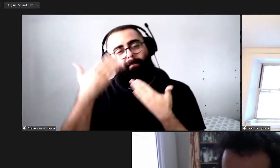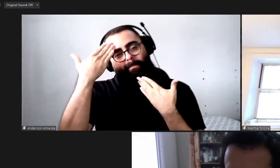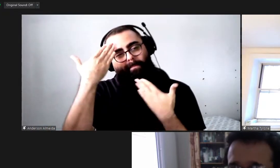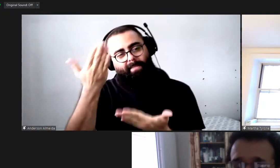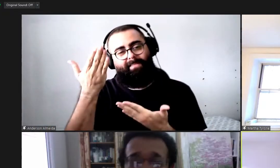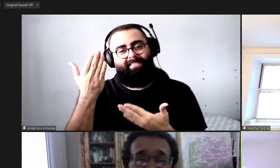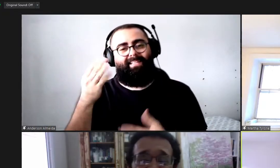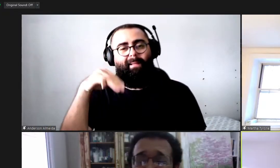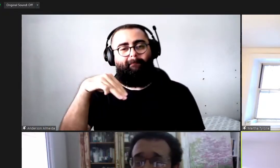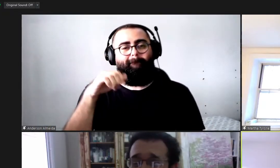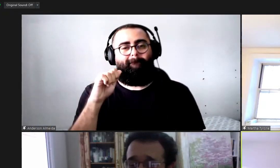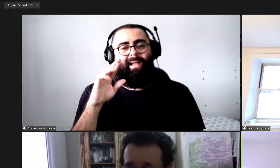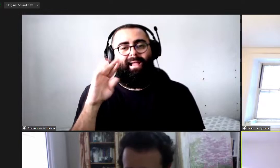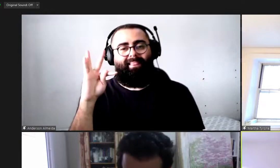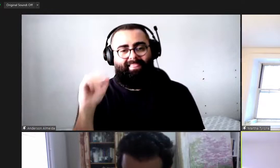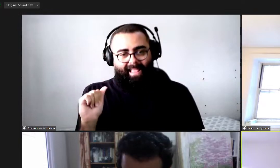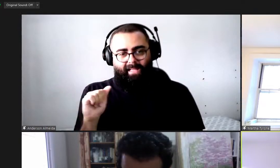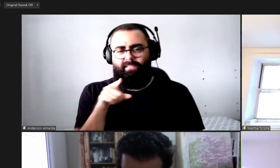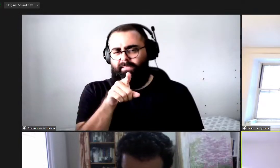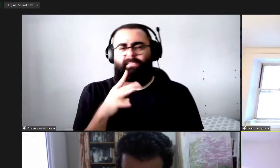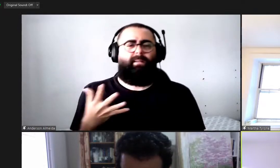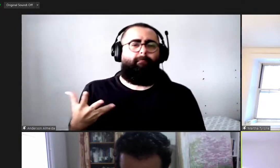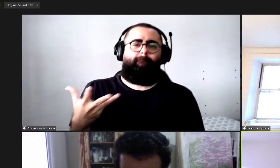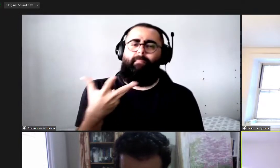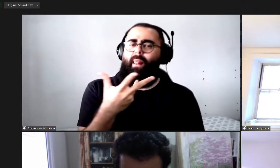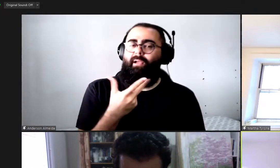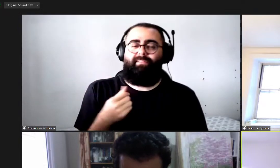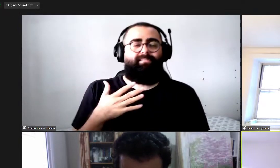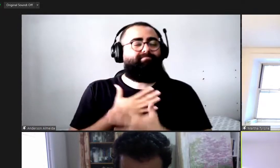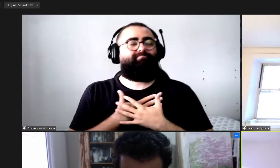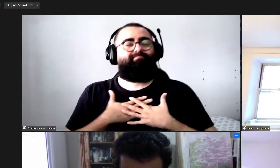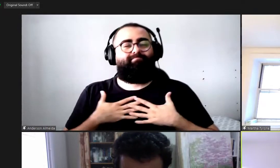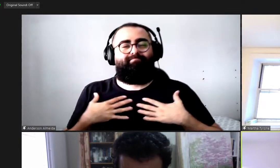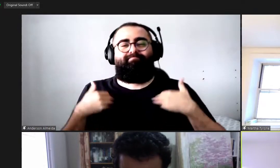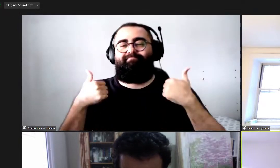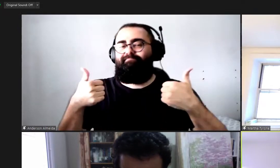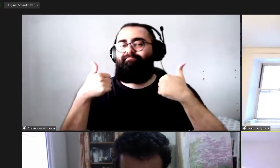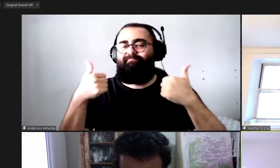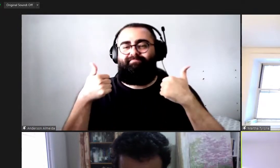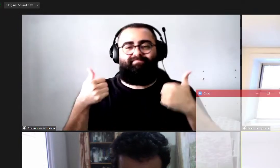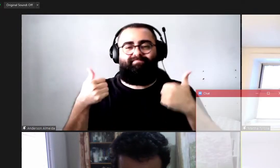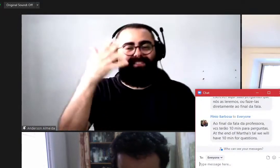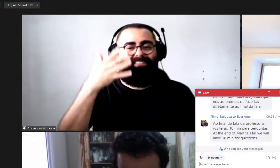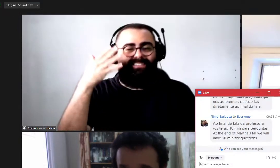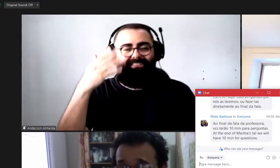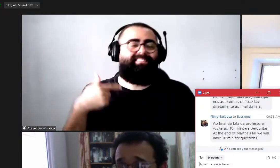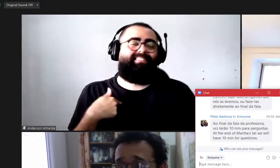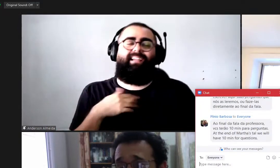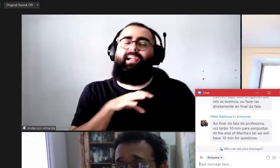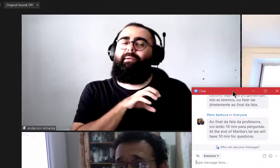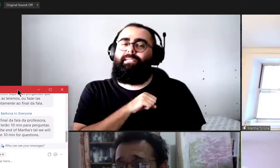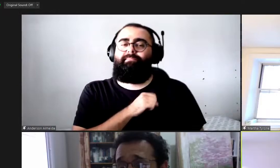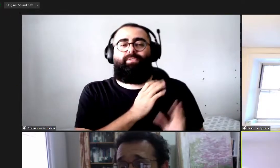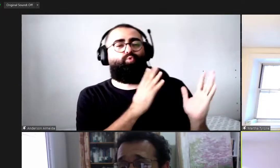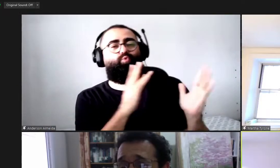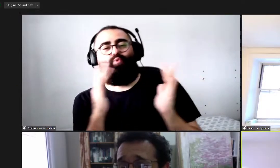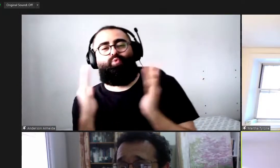for this wonderful and so delightful presentation. I enjoyed it very much.